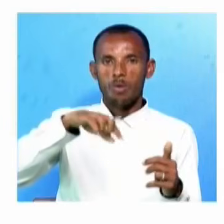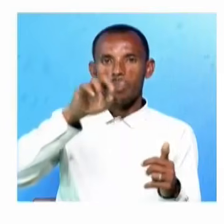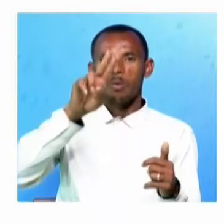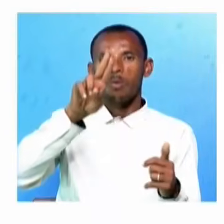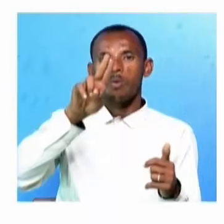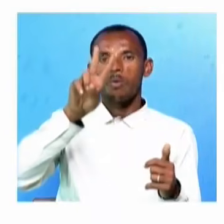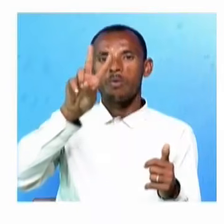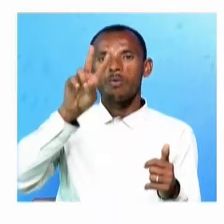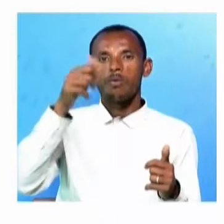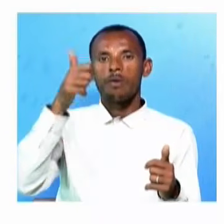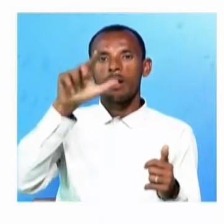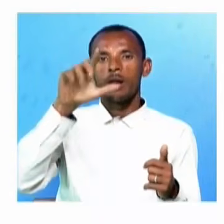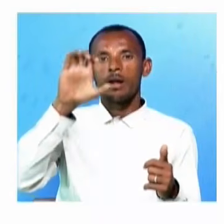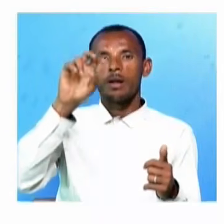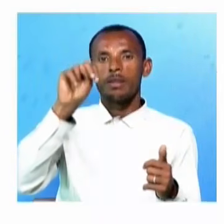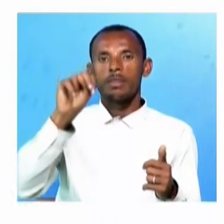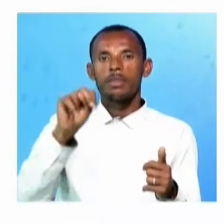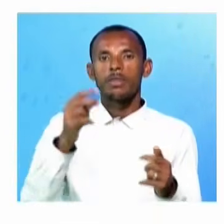AB.